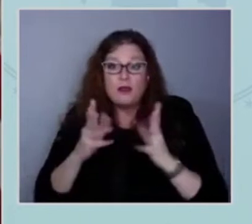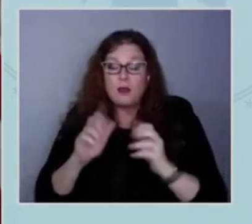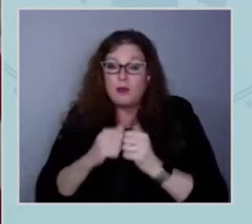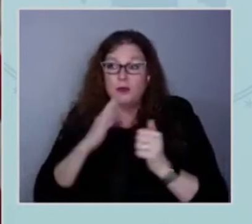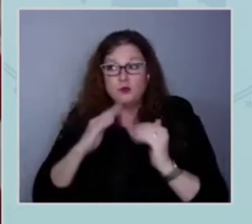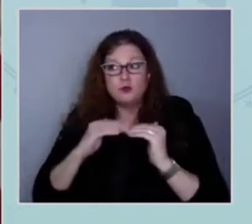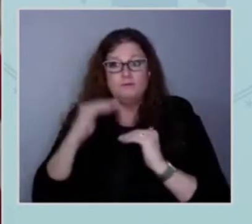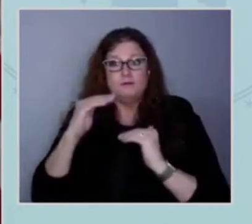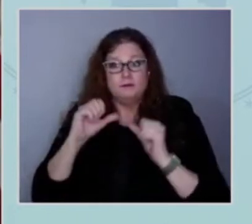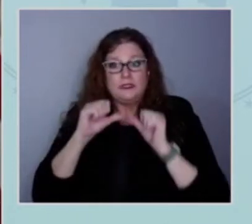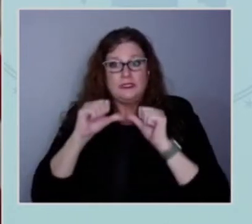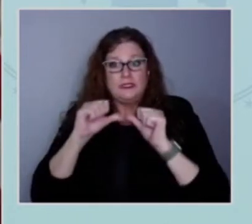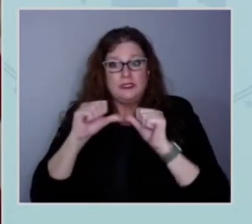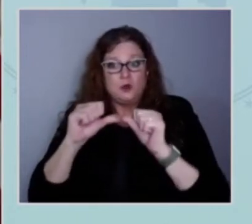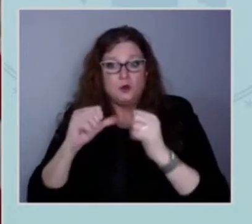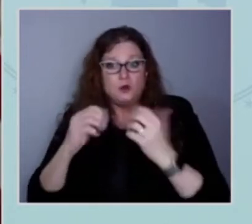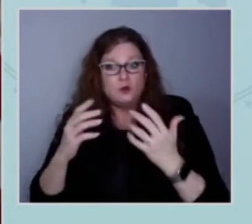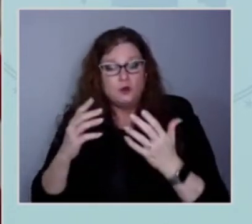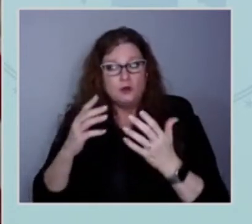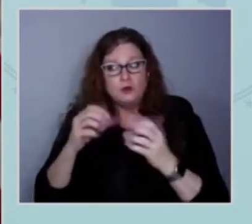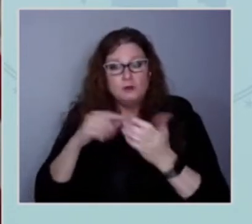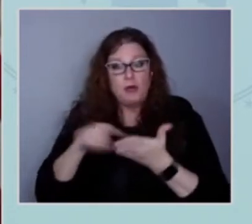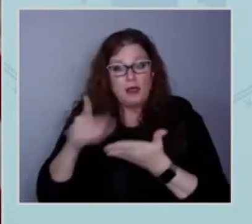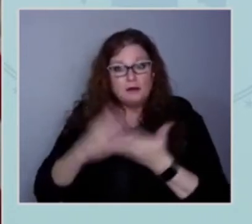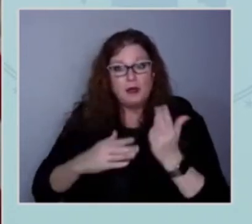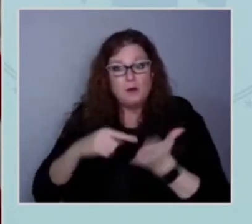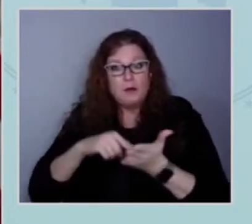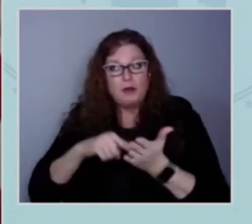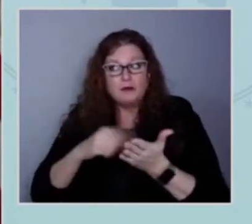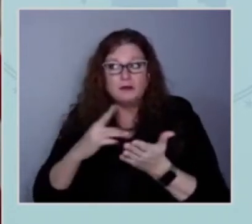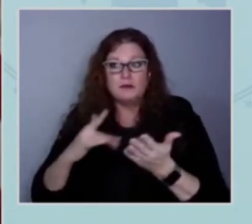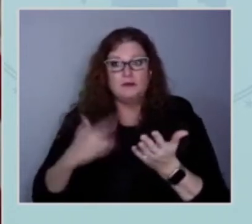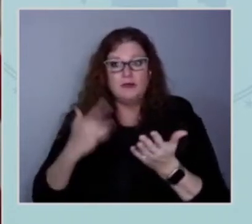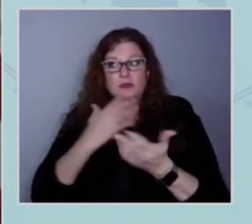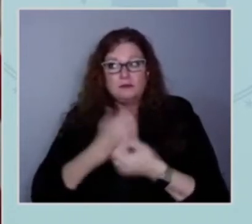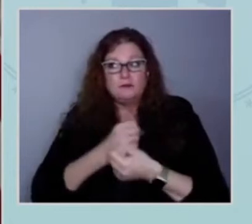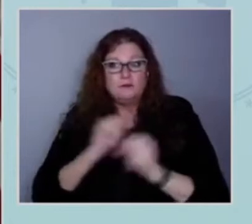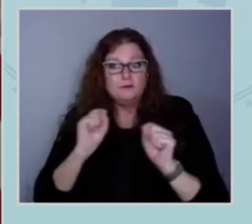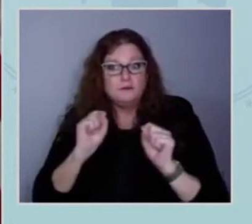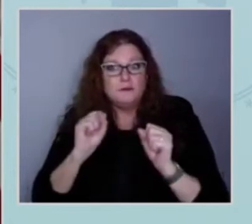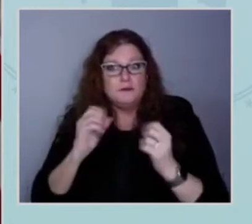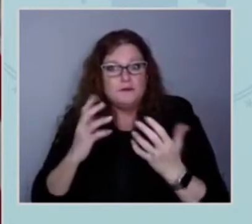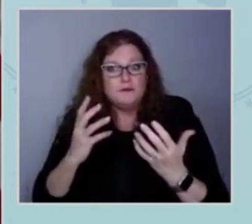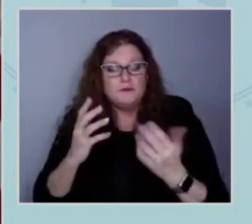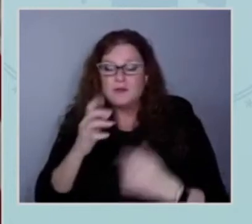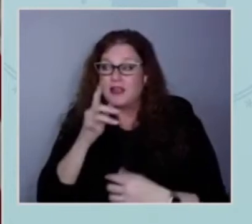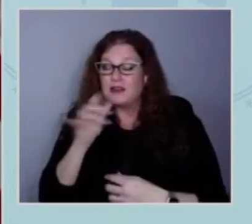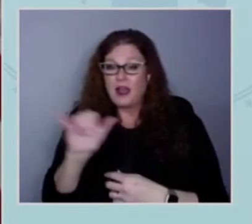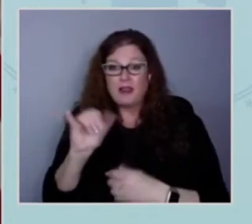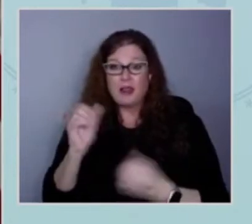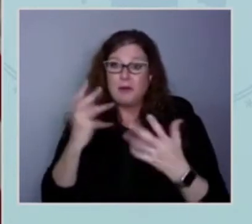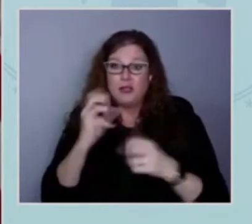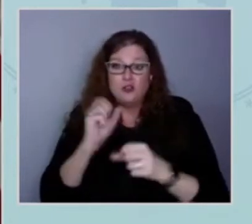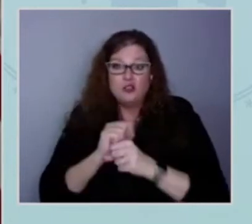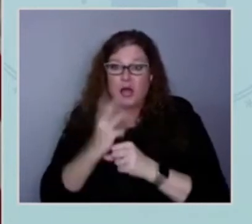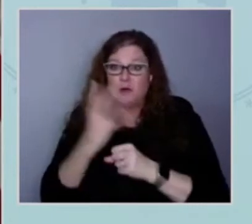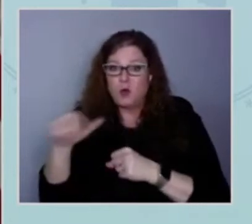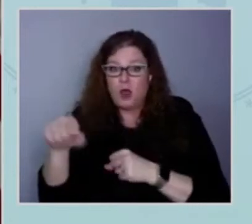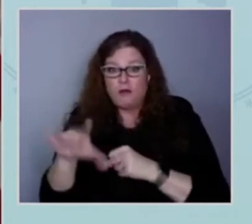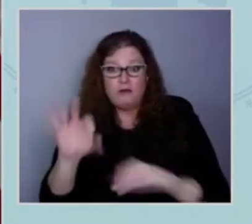is really important. It's the thing that allows people to stay above water. It gives some sense of